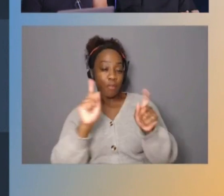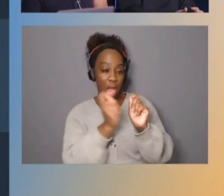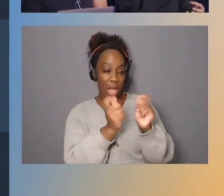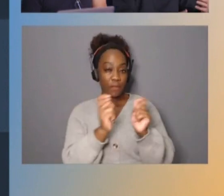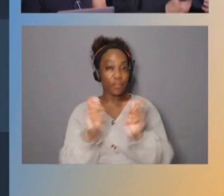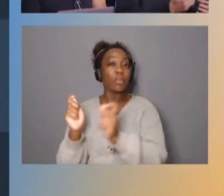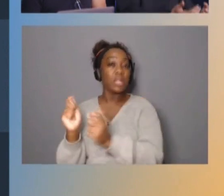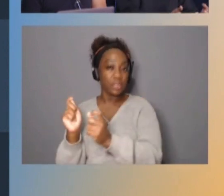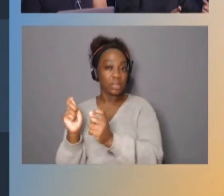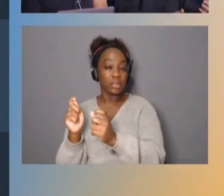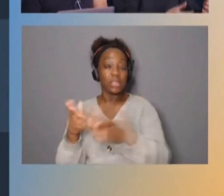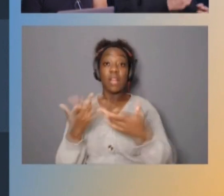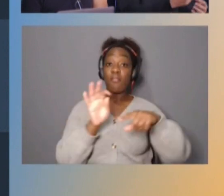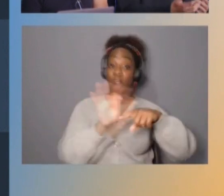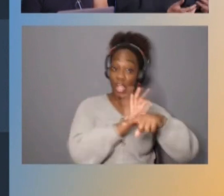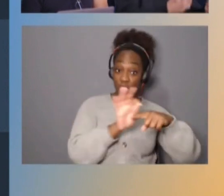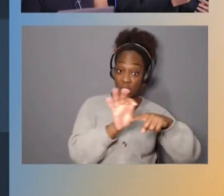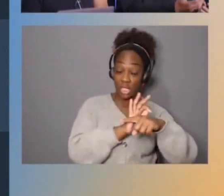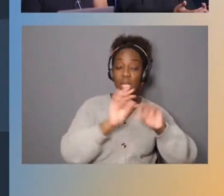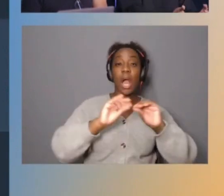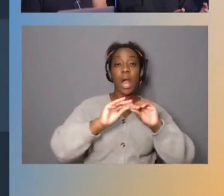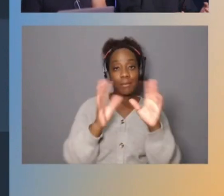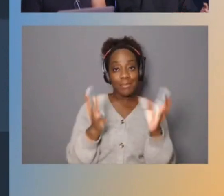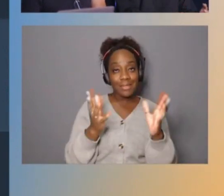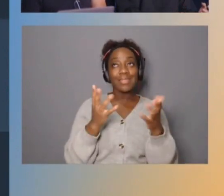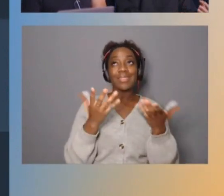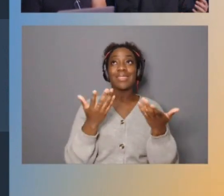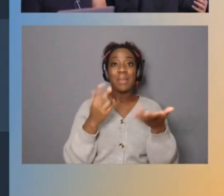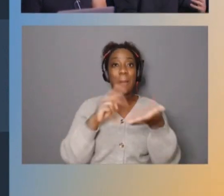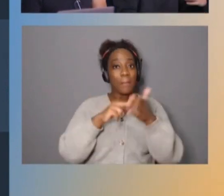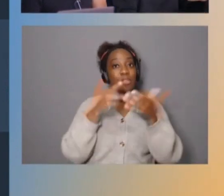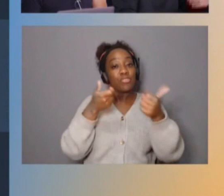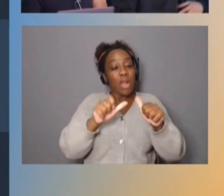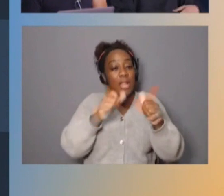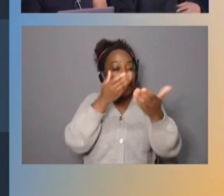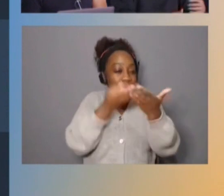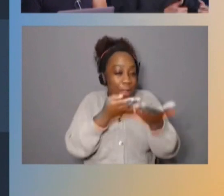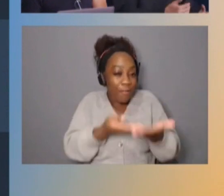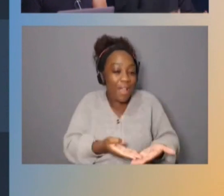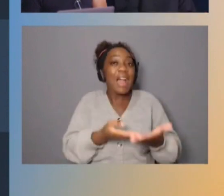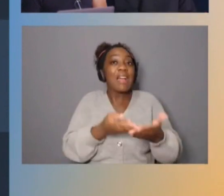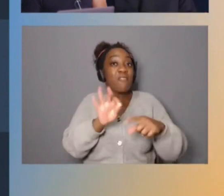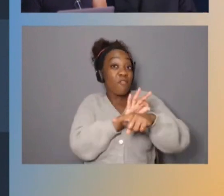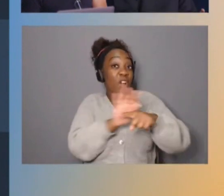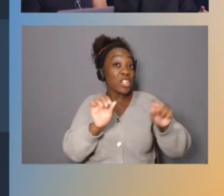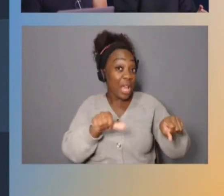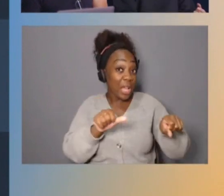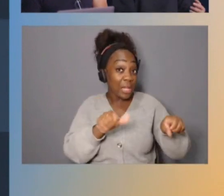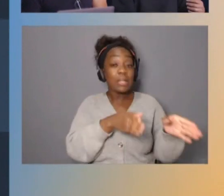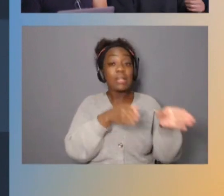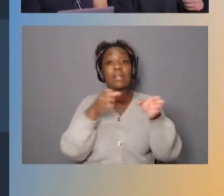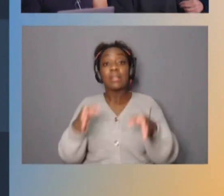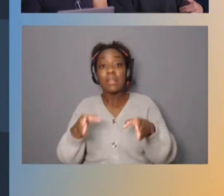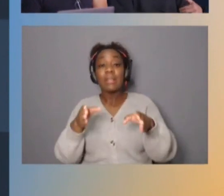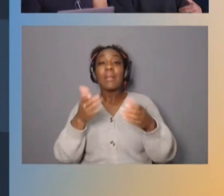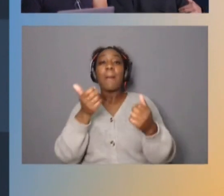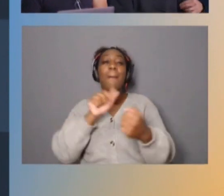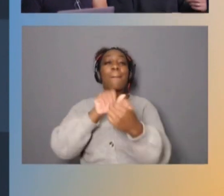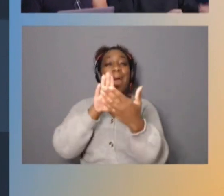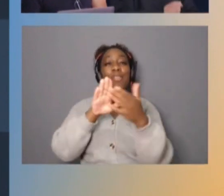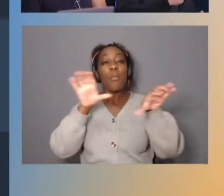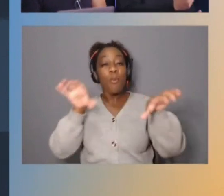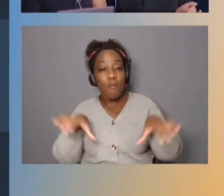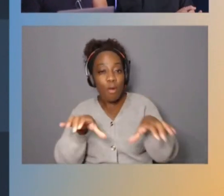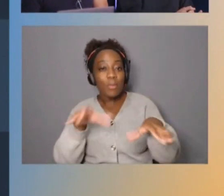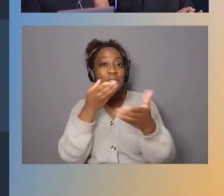Functional verification, obviously the name implies you're trying to verify the functionality. And then there is another method called formal verification, where you're actually trying to